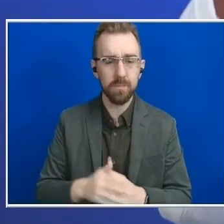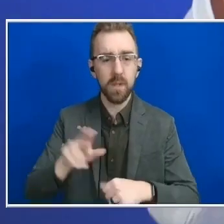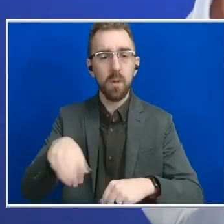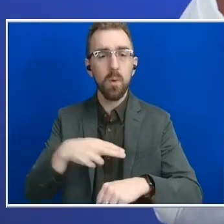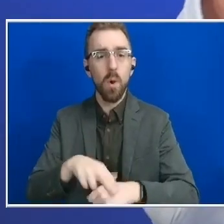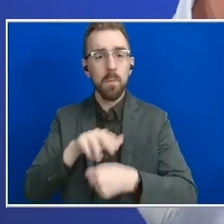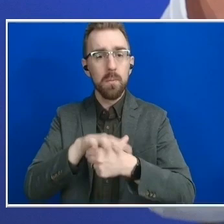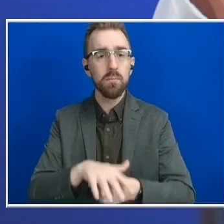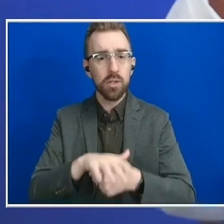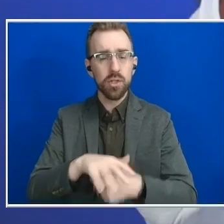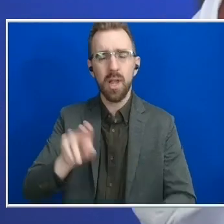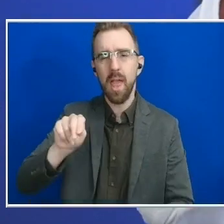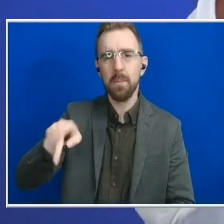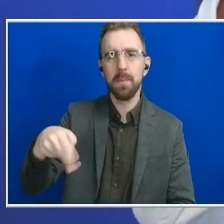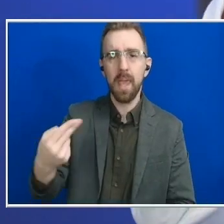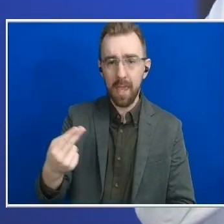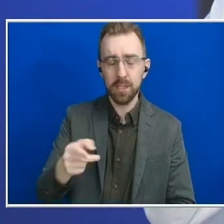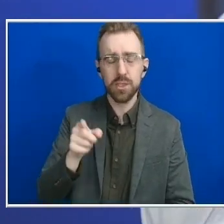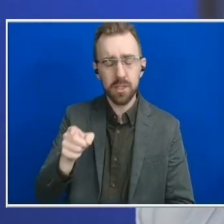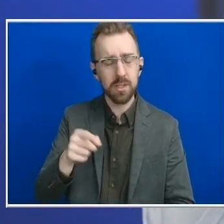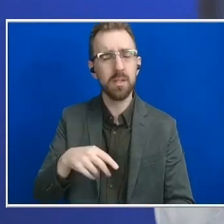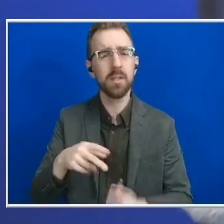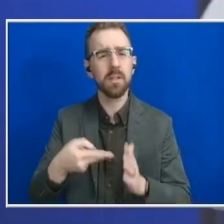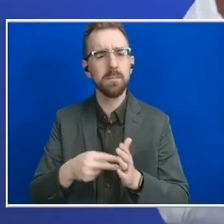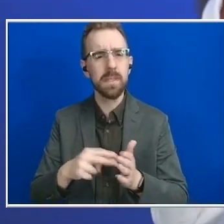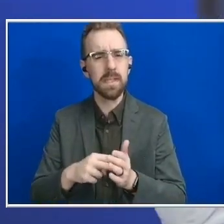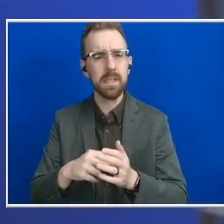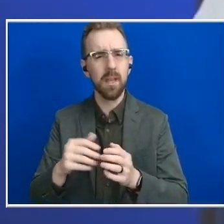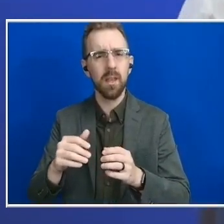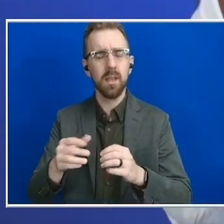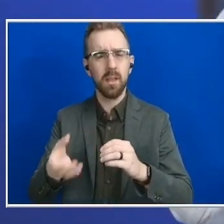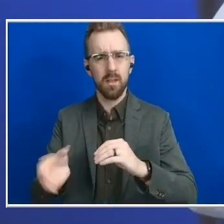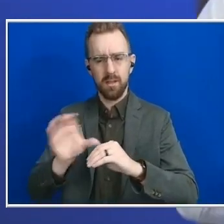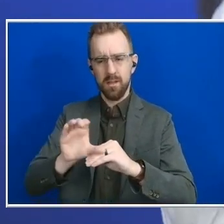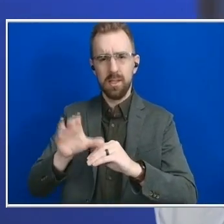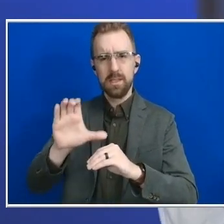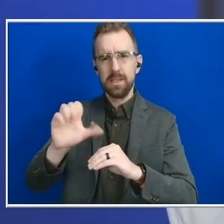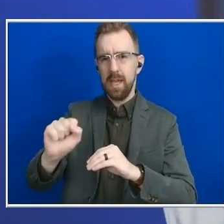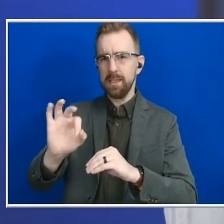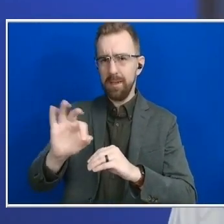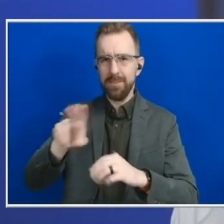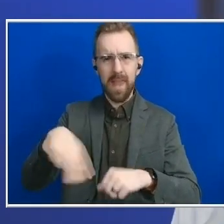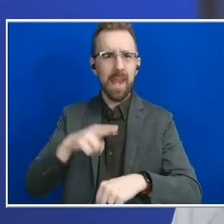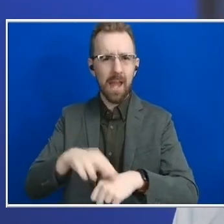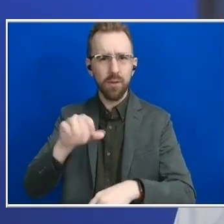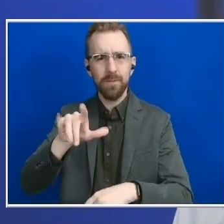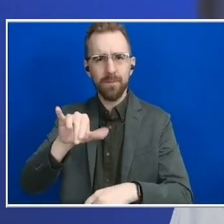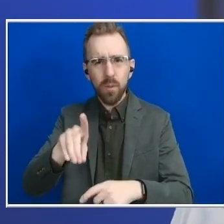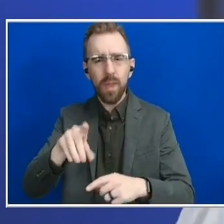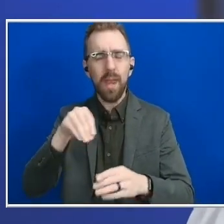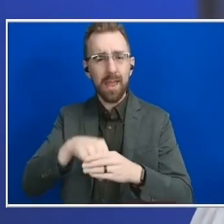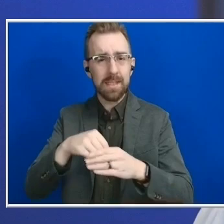an excess of accumulation of CSF, the natural fluid inside of the skull that's bathing the